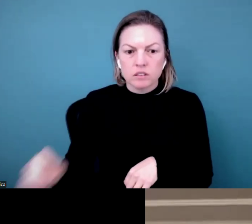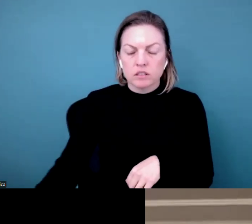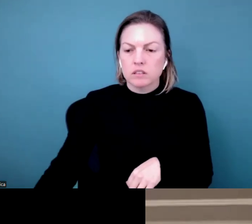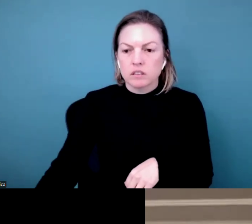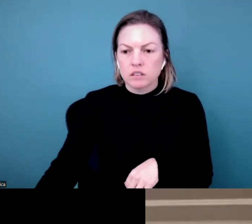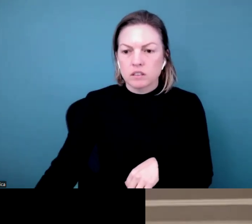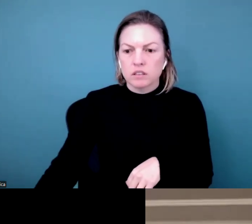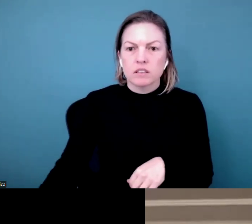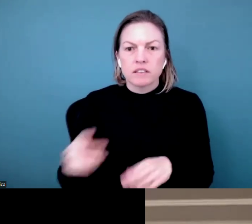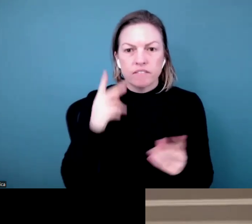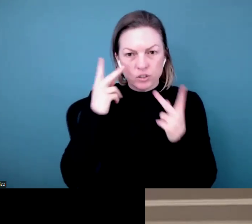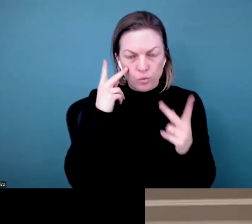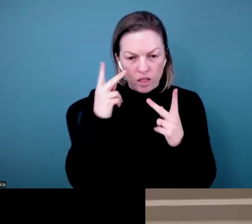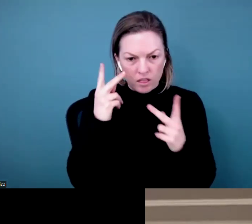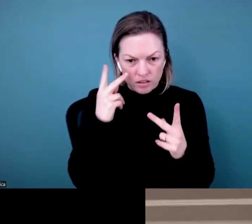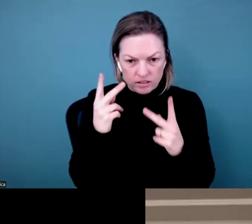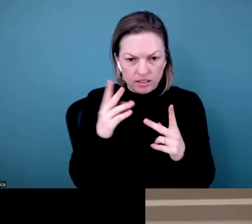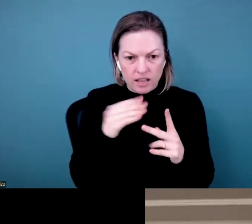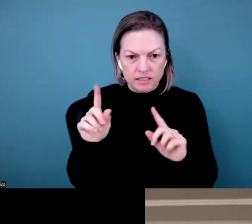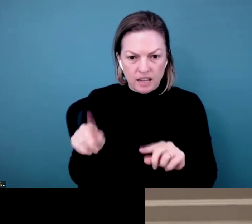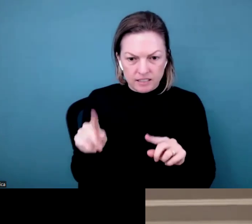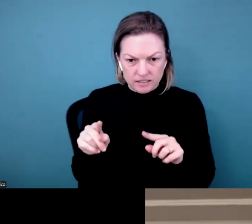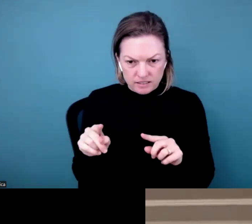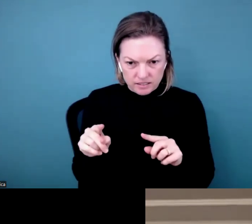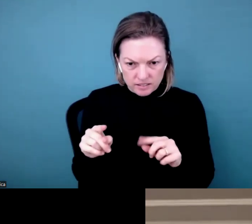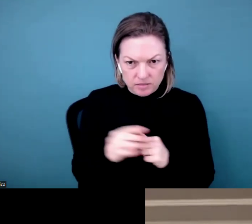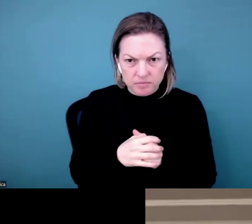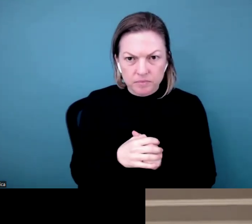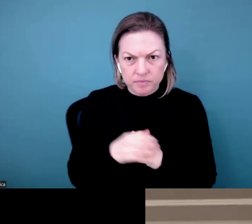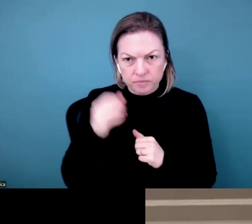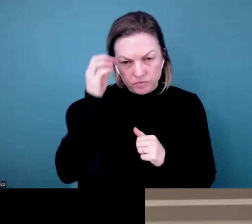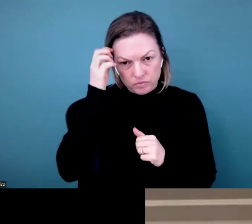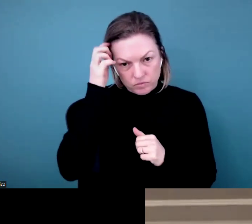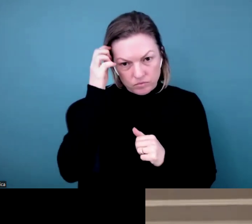visual record of attendance and participation.